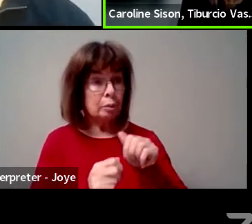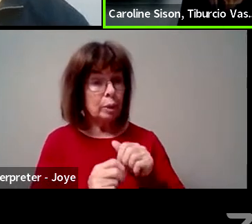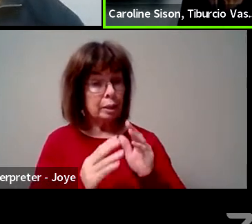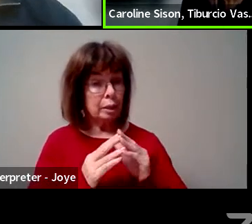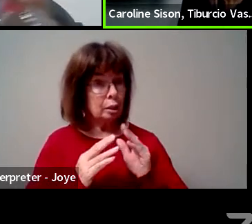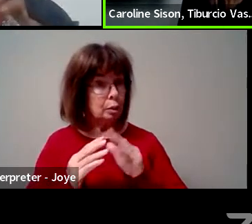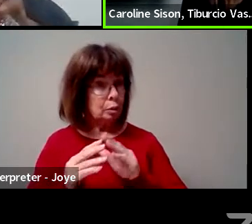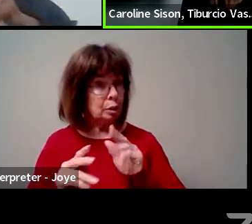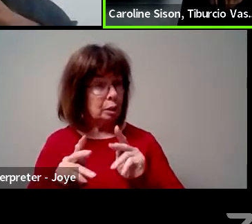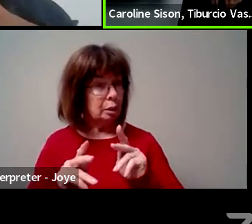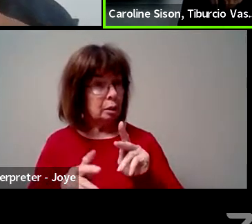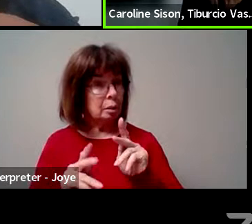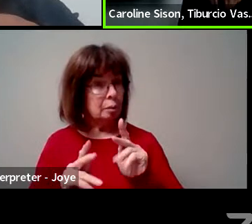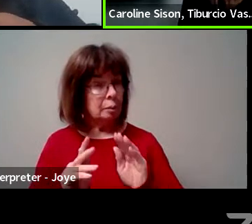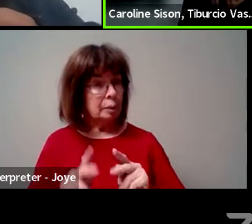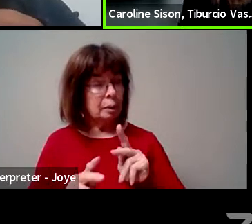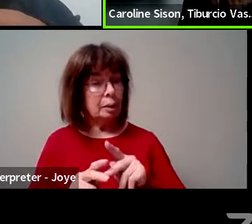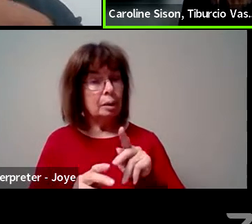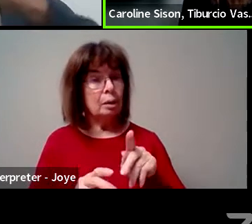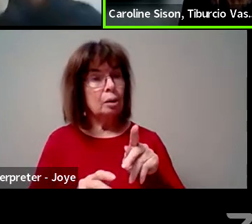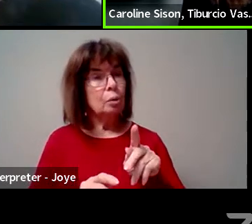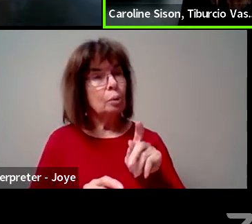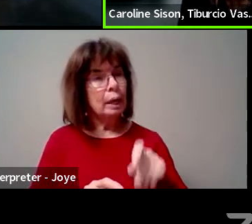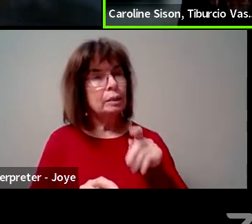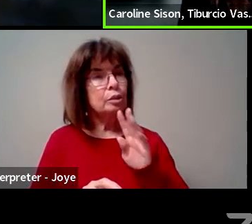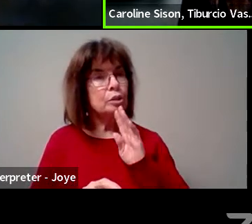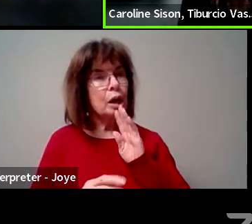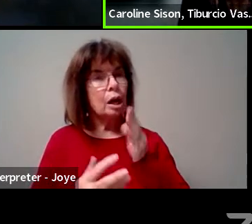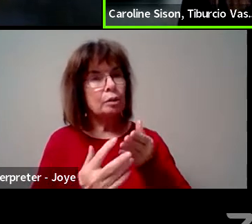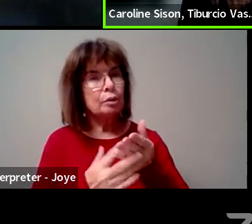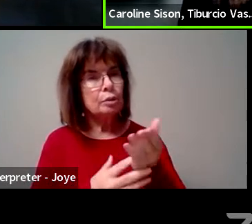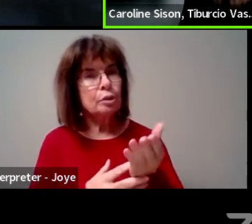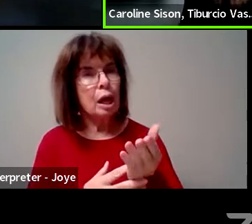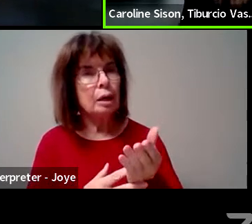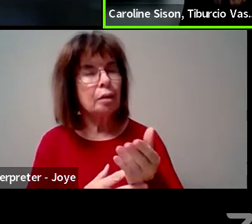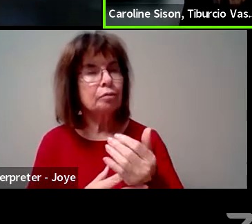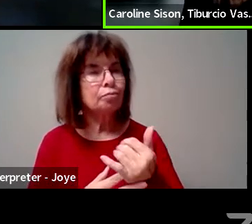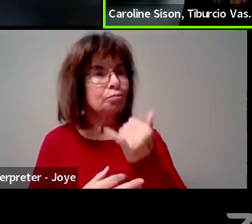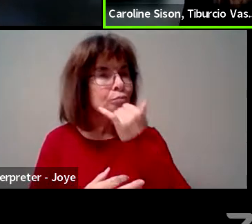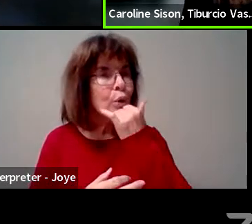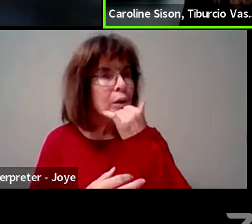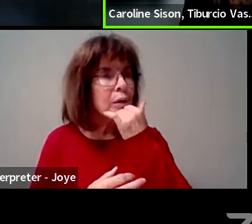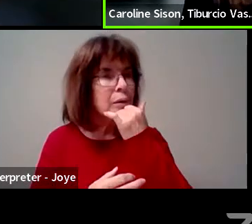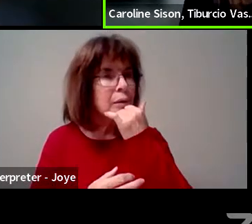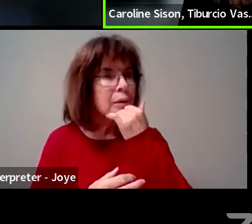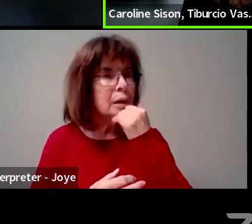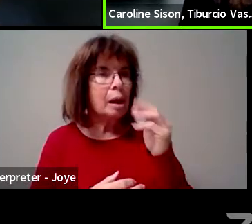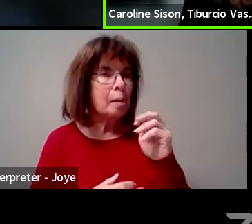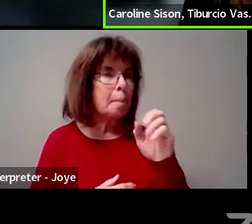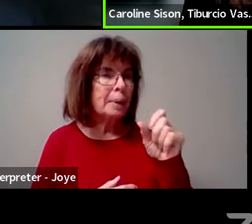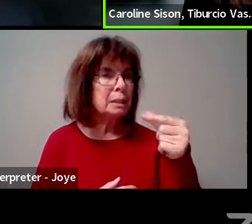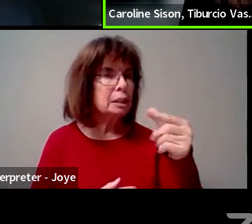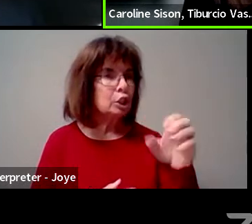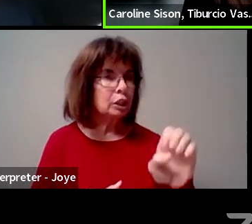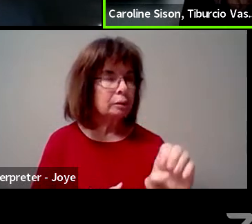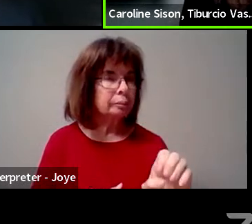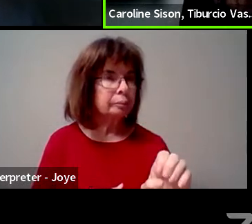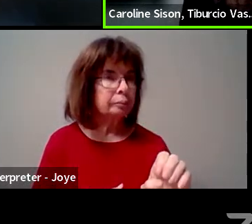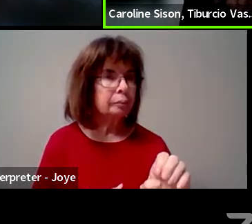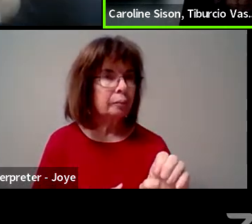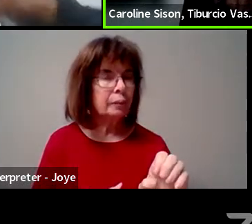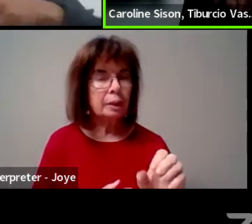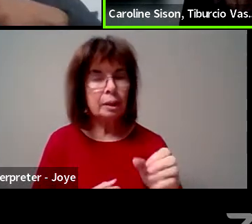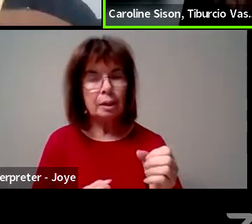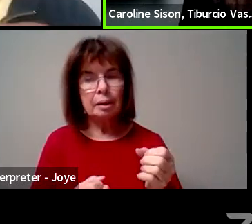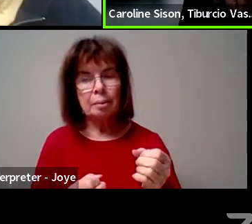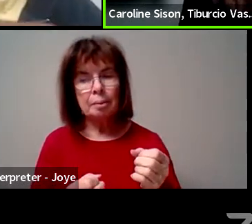there was also a bit, we had to kind of talk through a lot of mixed messaging because some of the mandates were